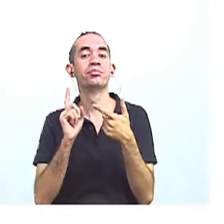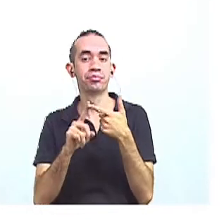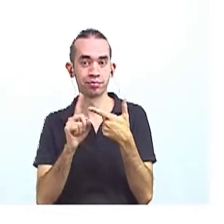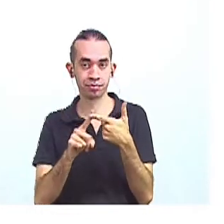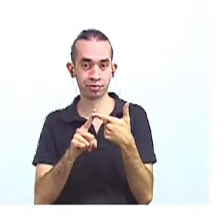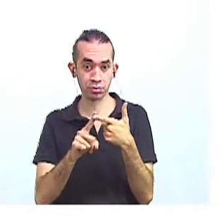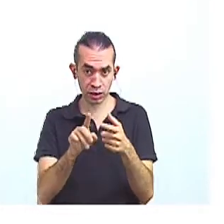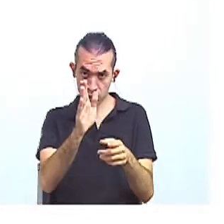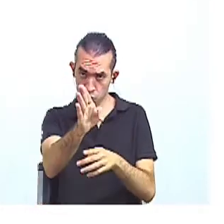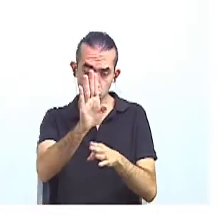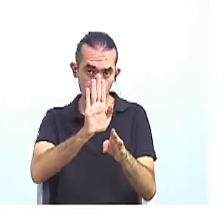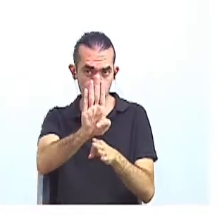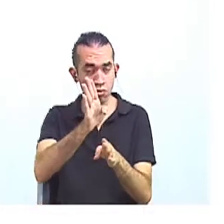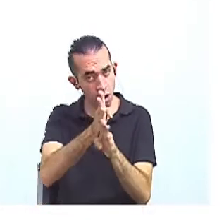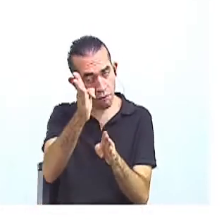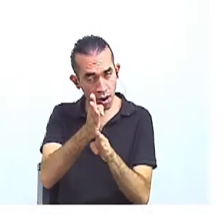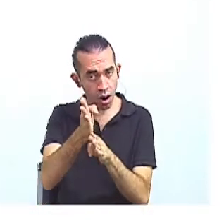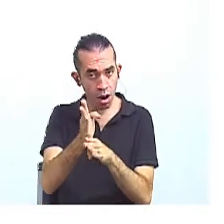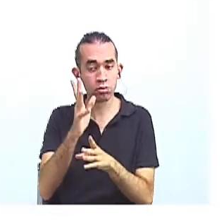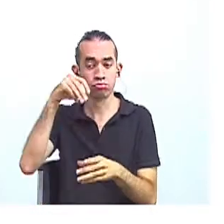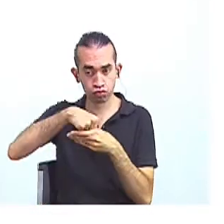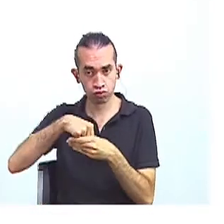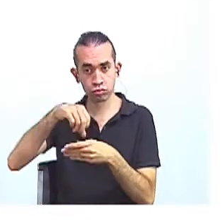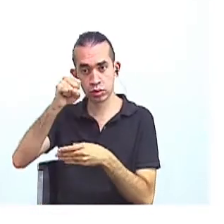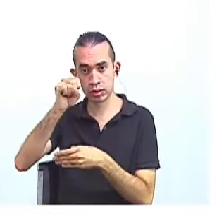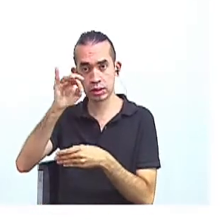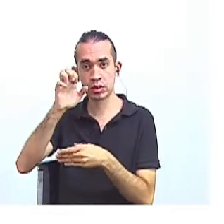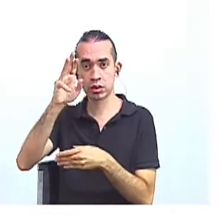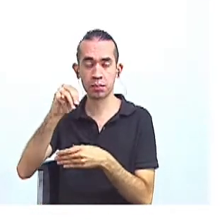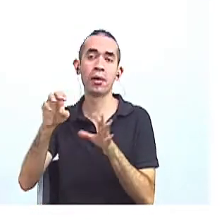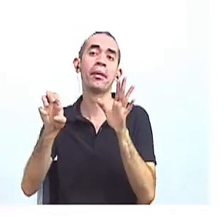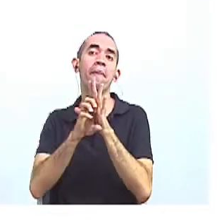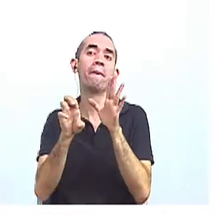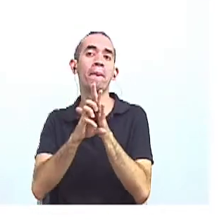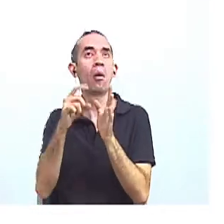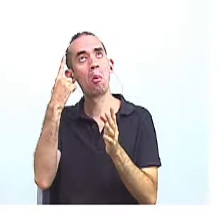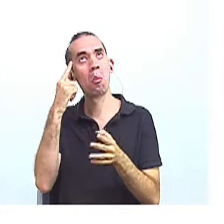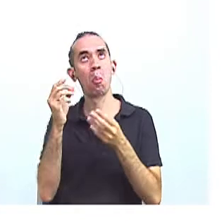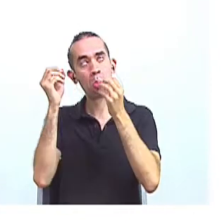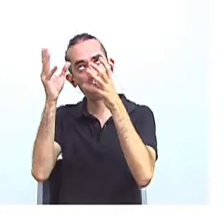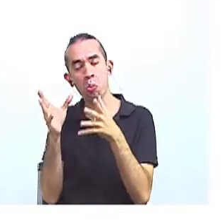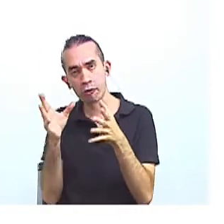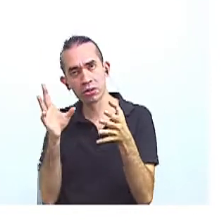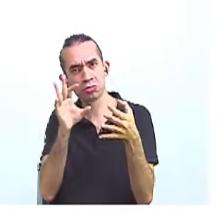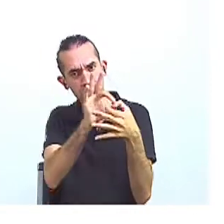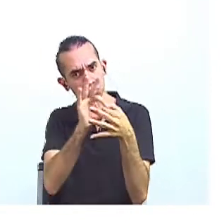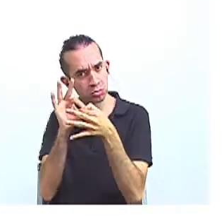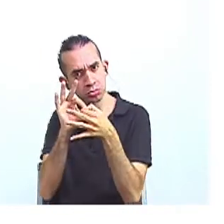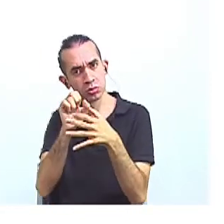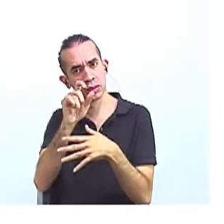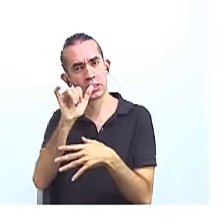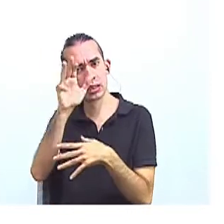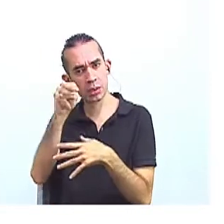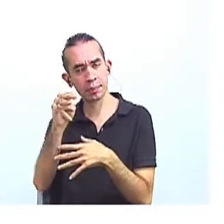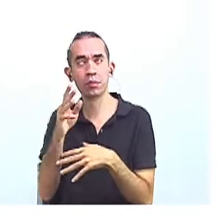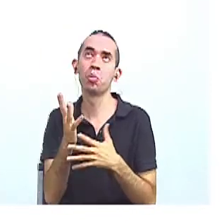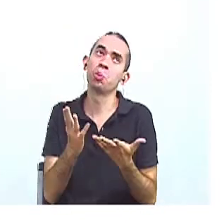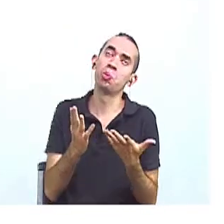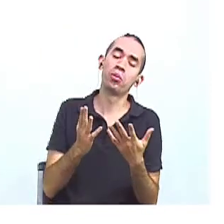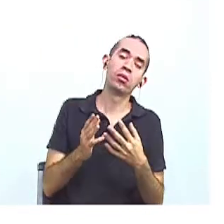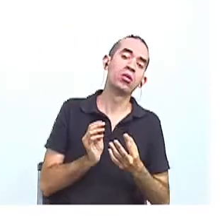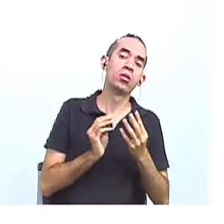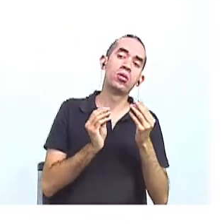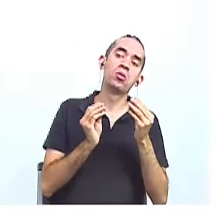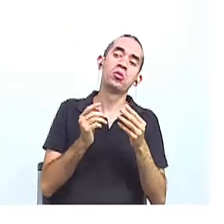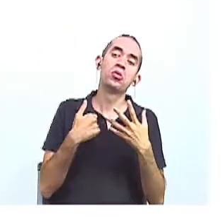of STEAM? Very interesting, right? If I'm thinking about being a teacher, is that part of STEAM? Or if I'm thinking about being